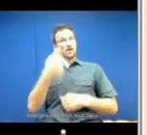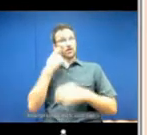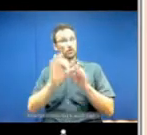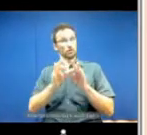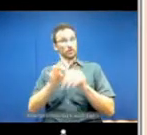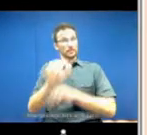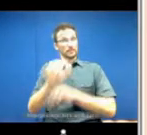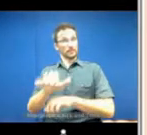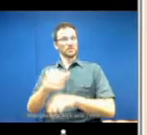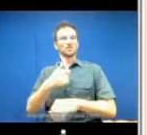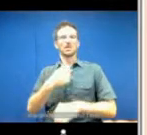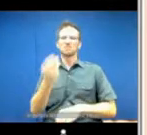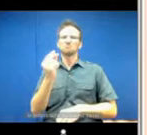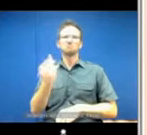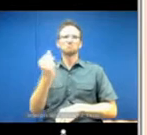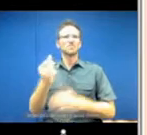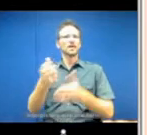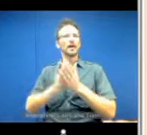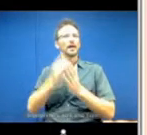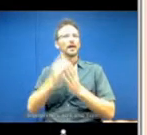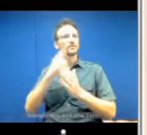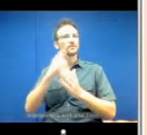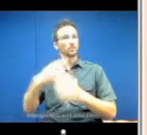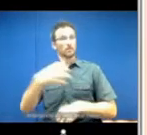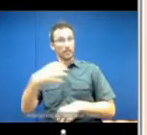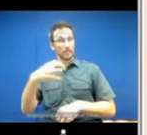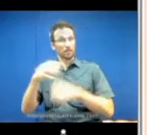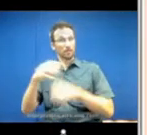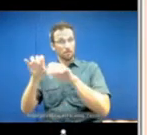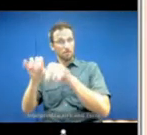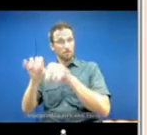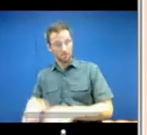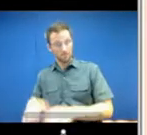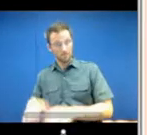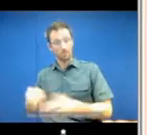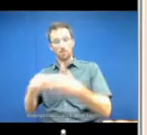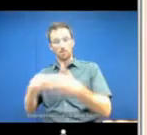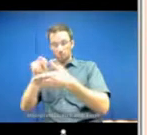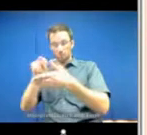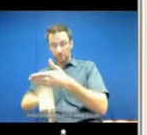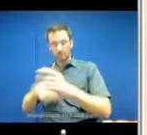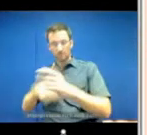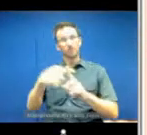see a copy of the complaint, and I want to see the witness list.